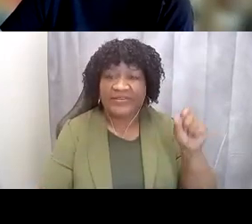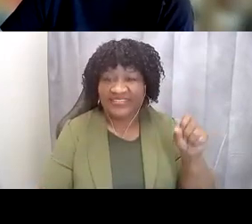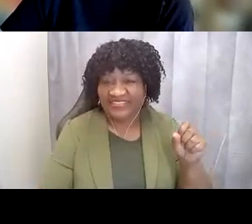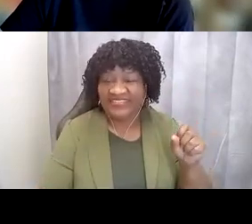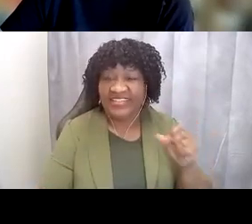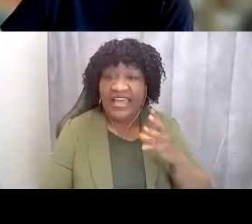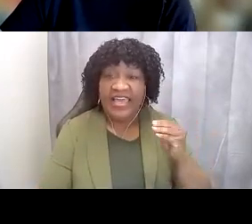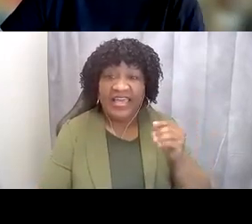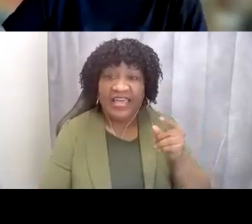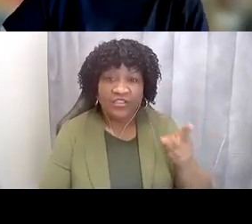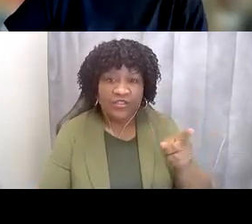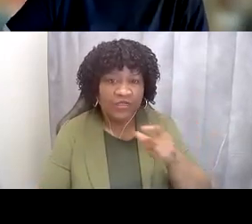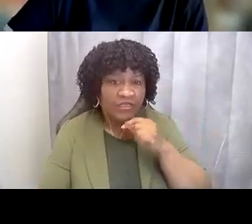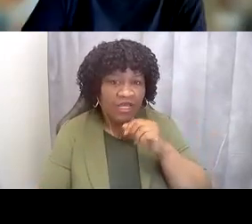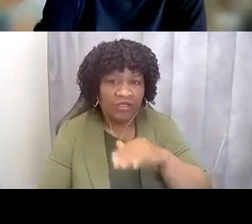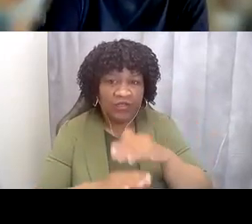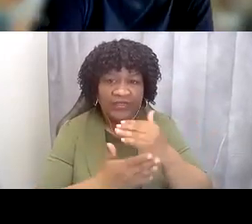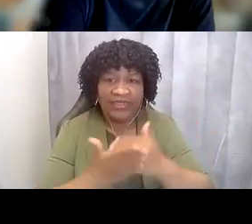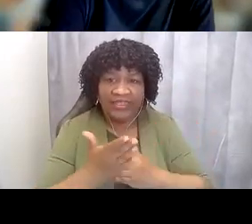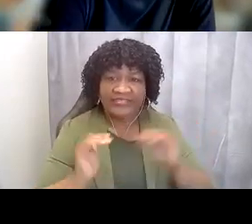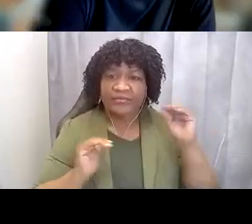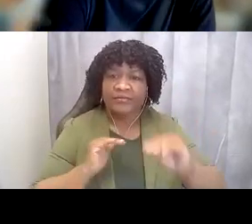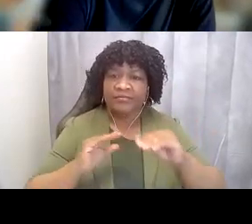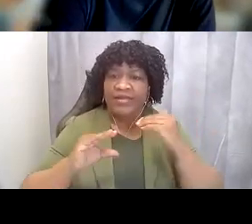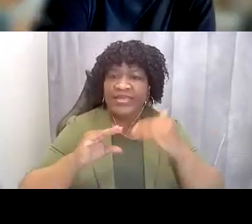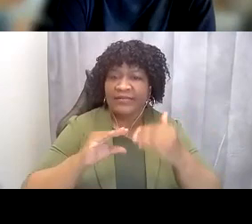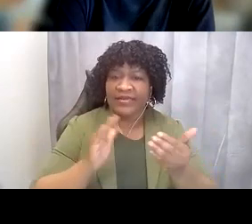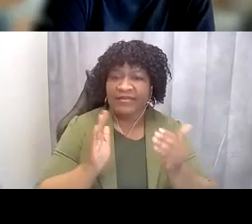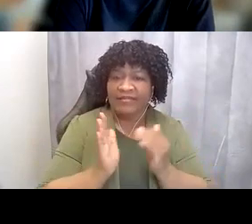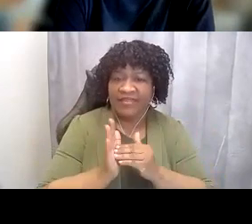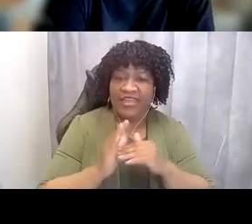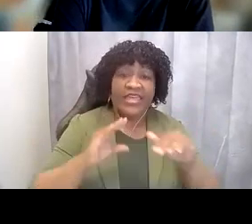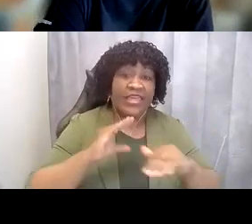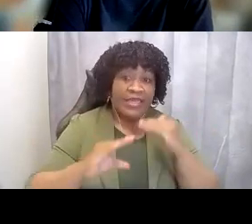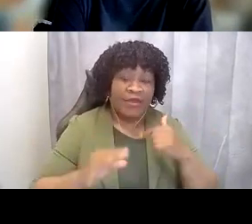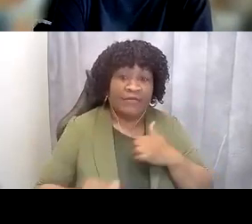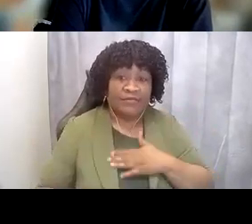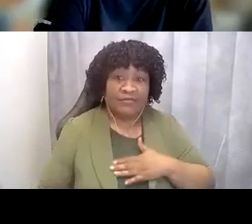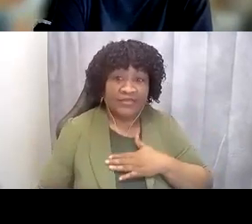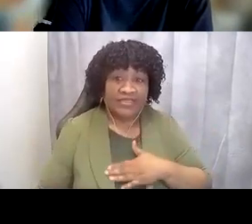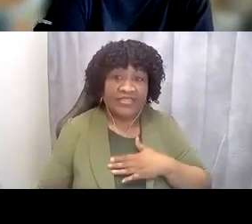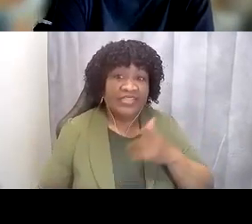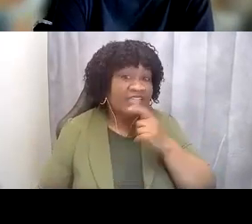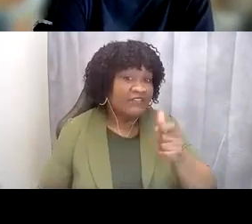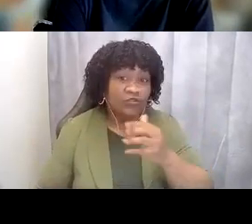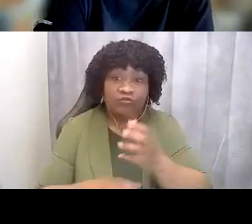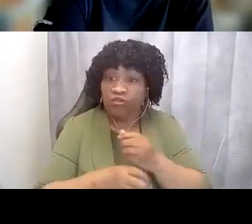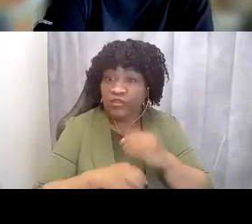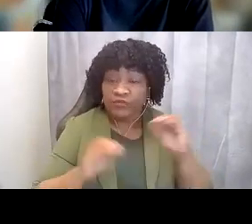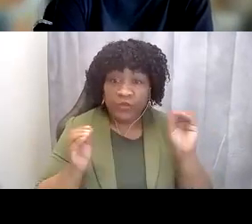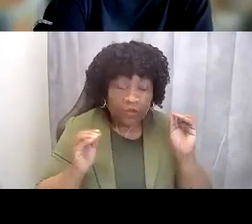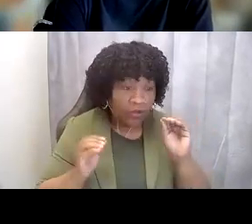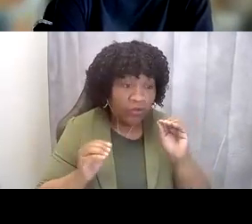are not on the list, I'm gonna put my email in here again. You can email me. Like if you don't receive reminders or you